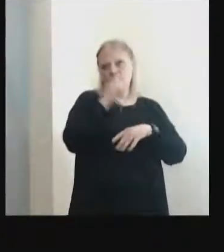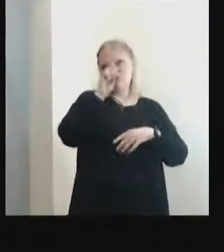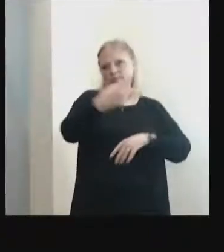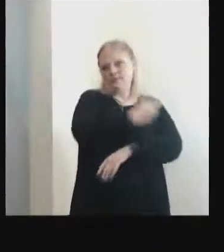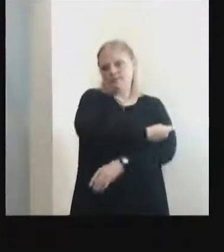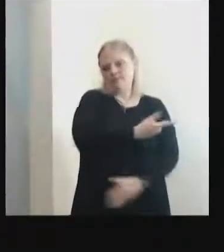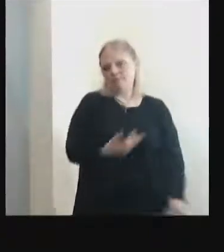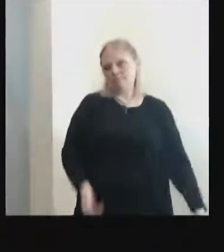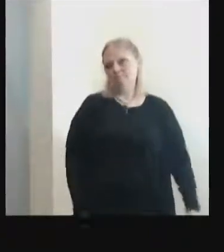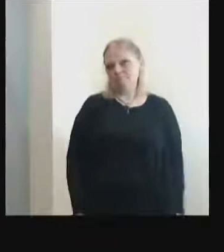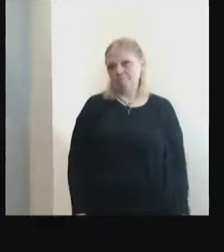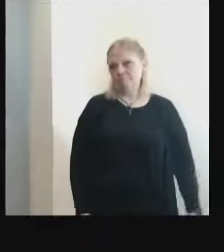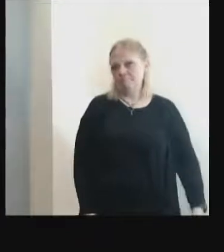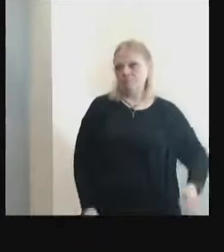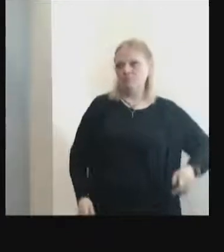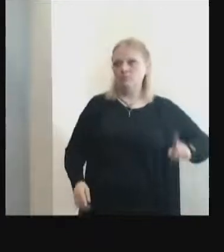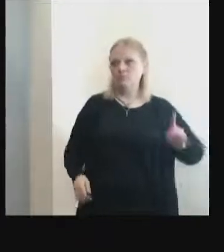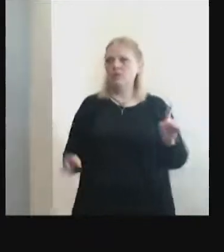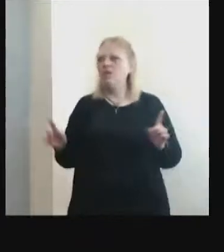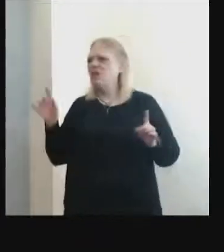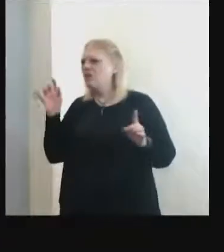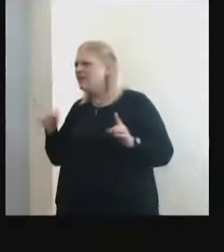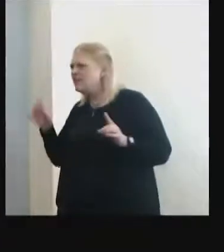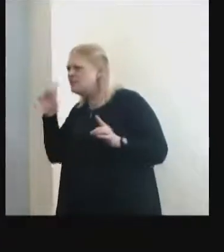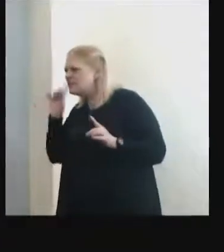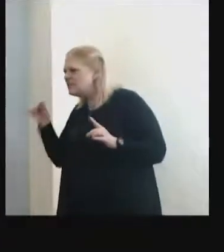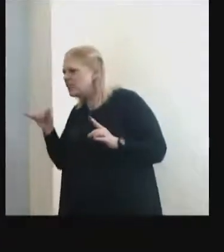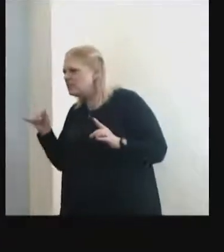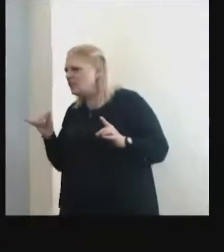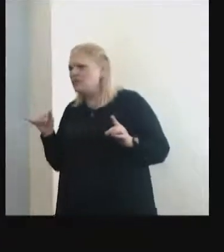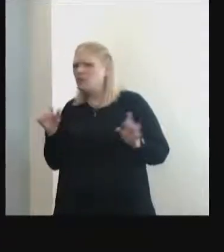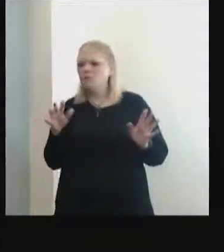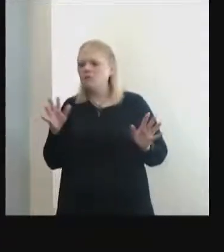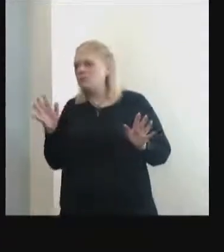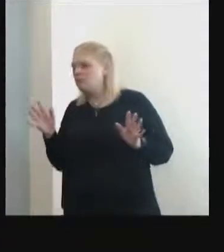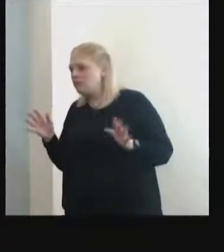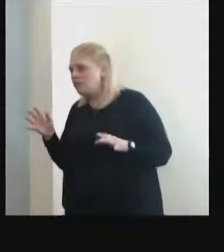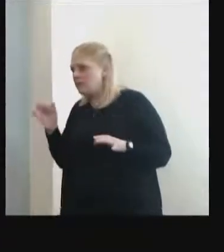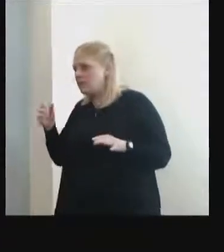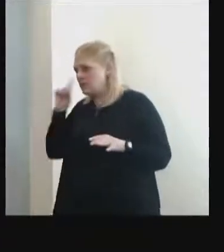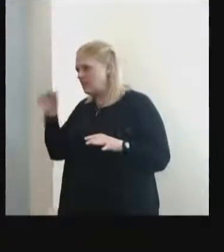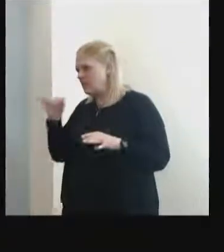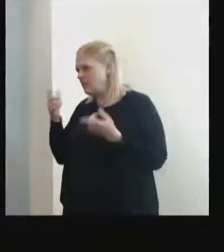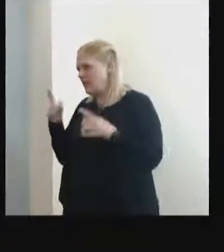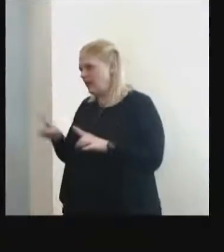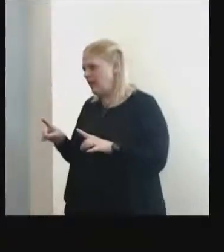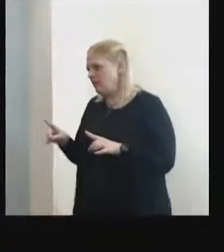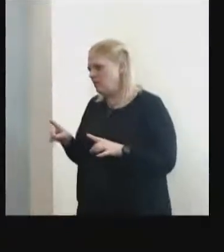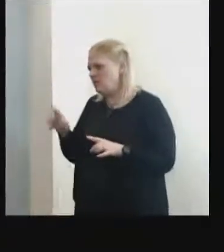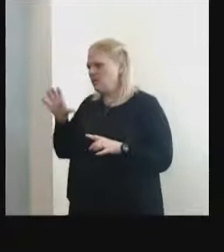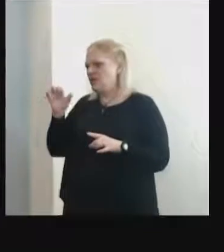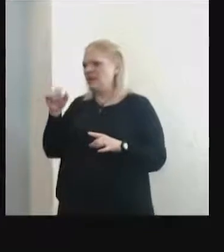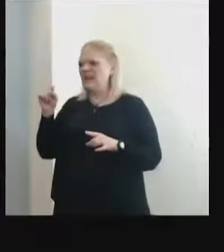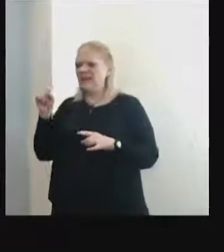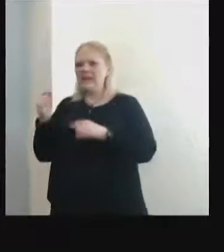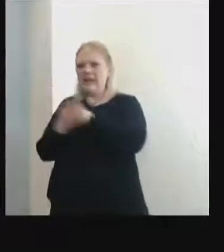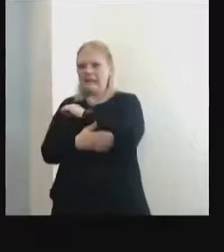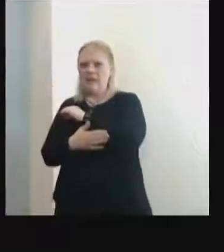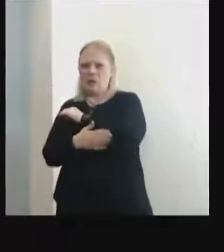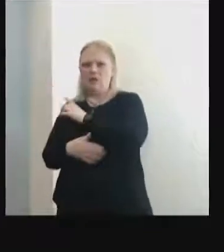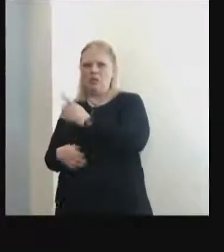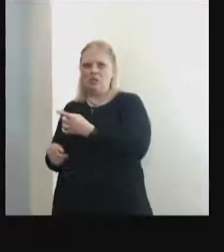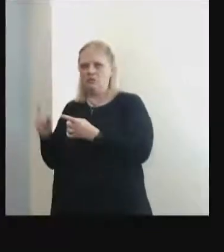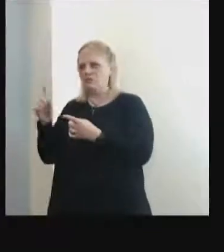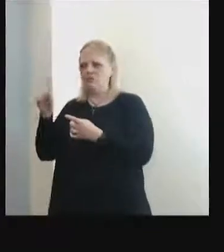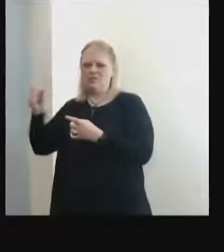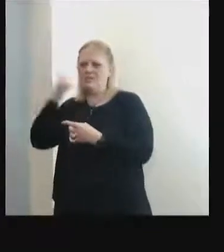dose. We are not doing. That's what it sounds like. We're not. That's what it sounds like. What happened? It was a Cat County issue, so it sounds like somebody just needs to